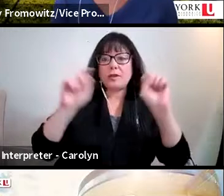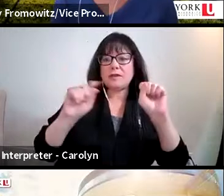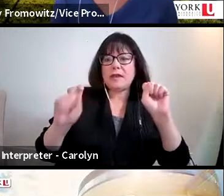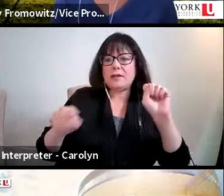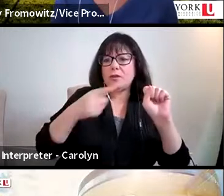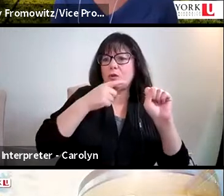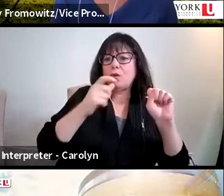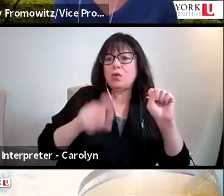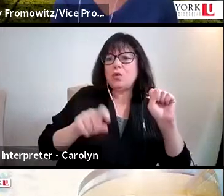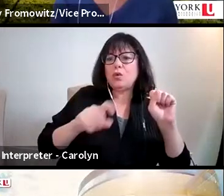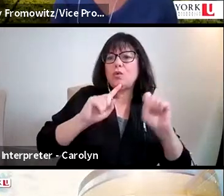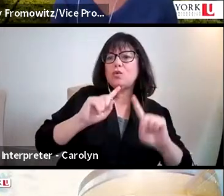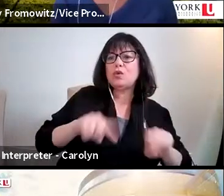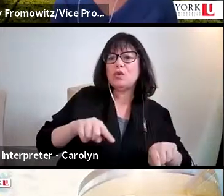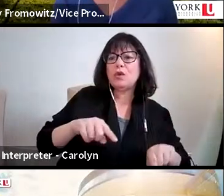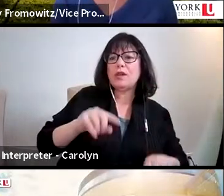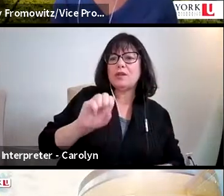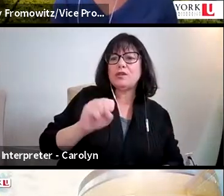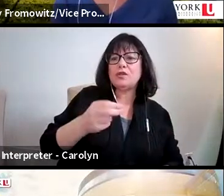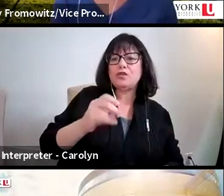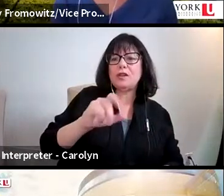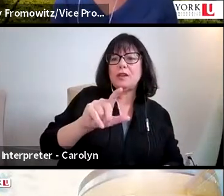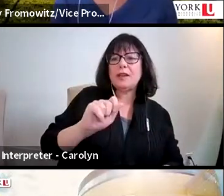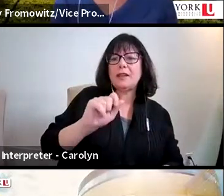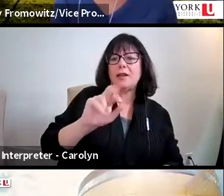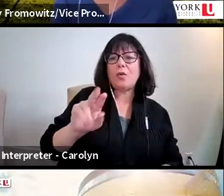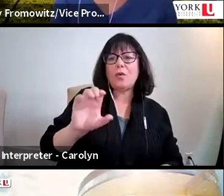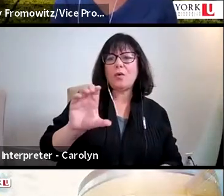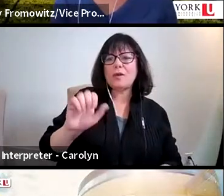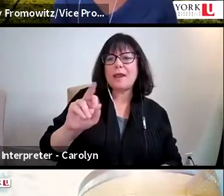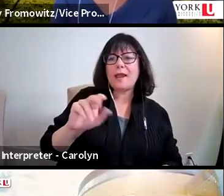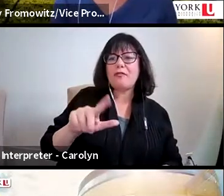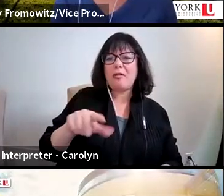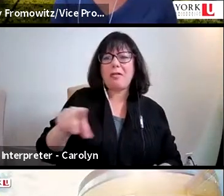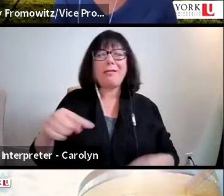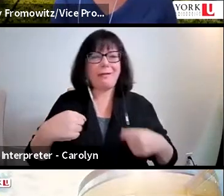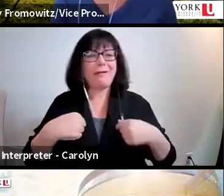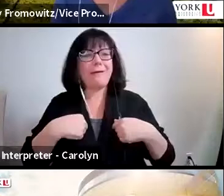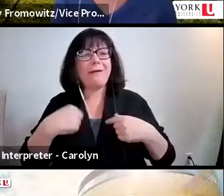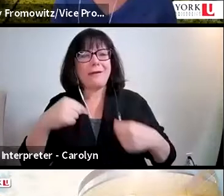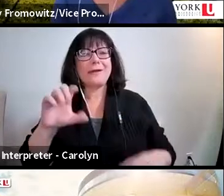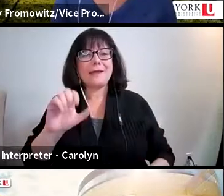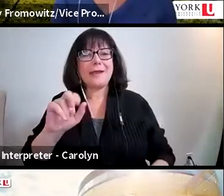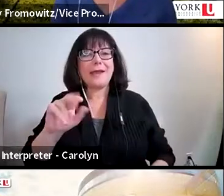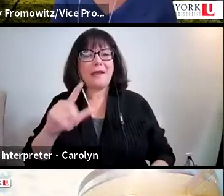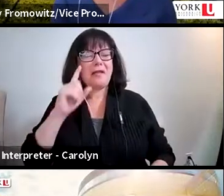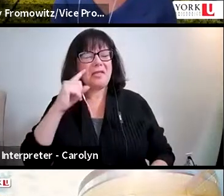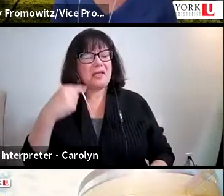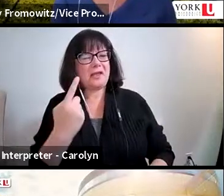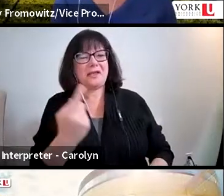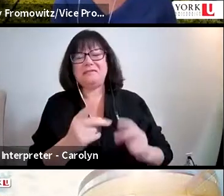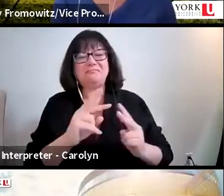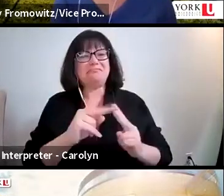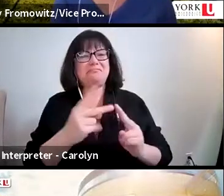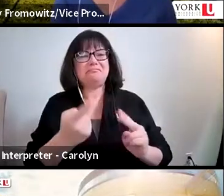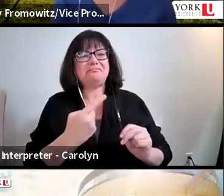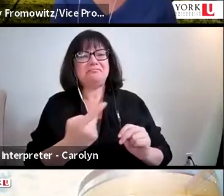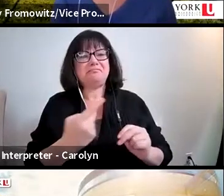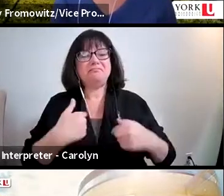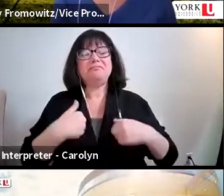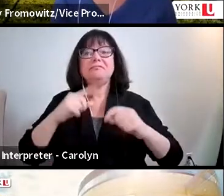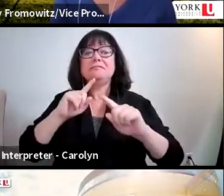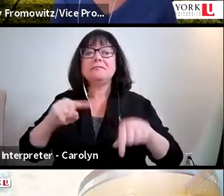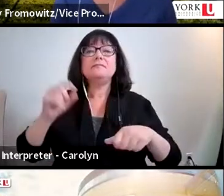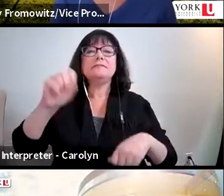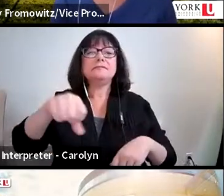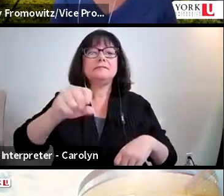Probably either of us, but I can certainly answer it. We're aware that many employees will be eligible